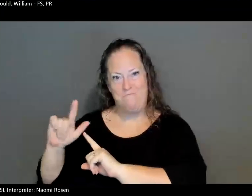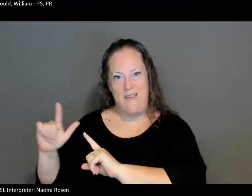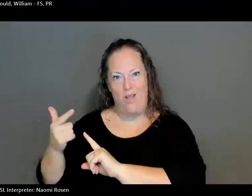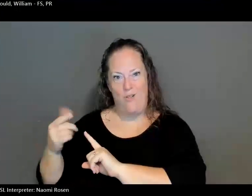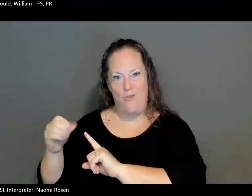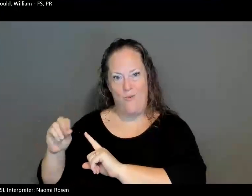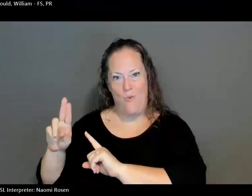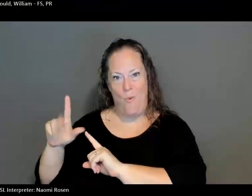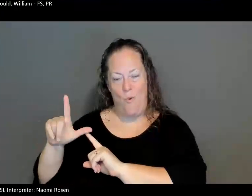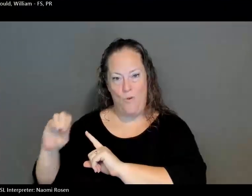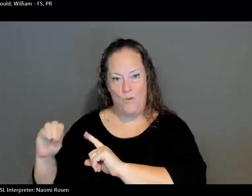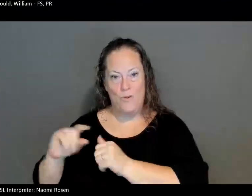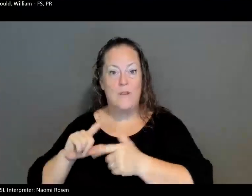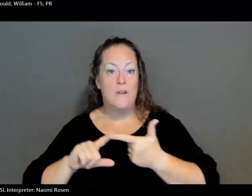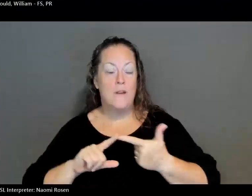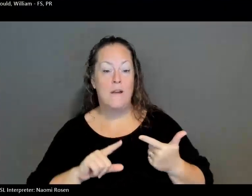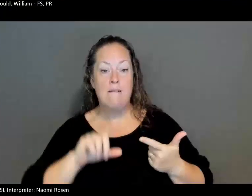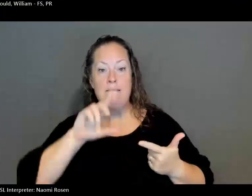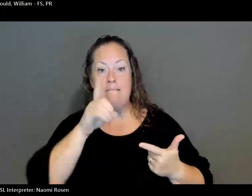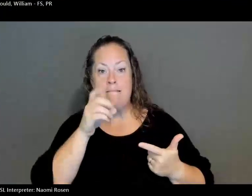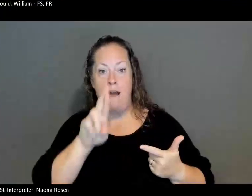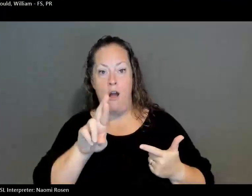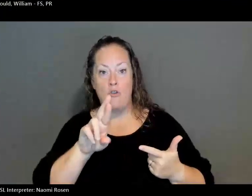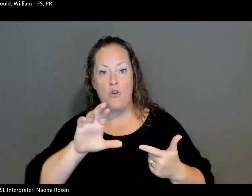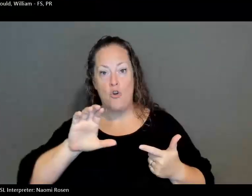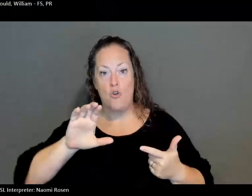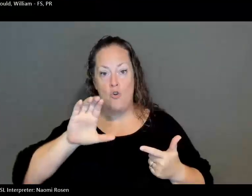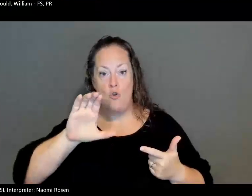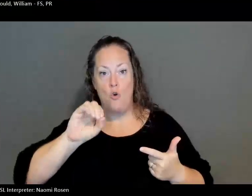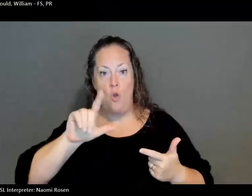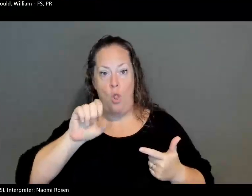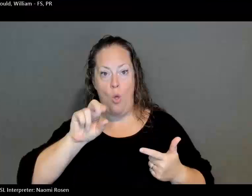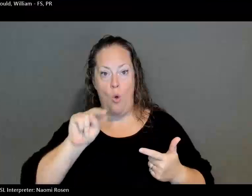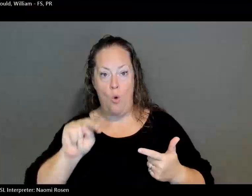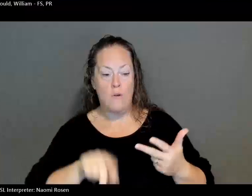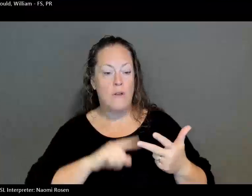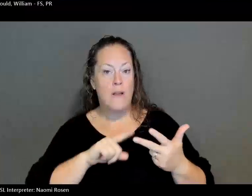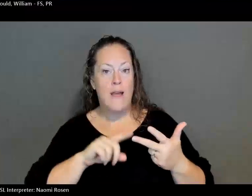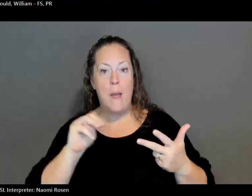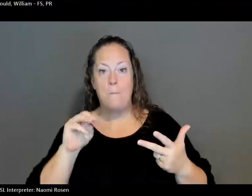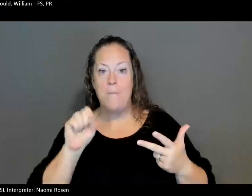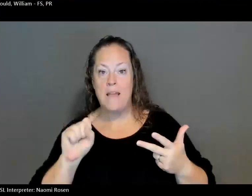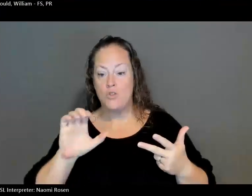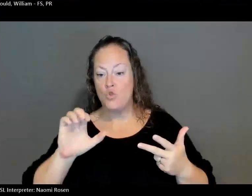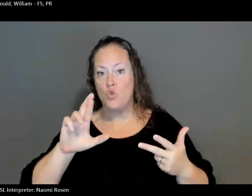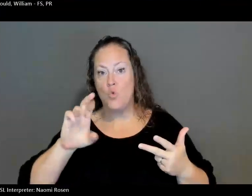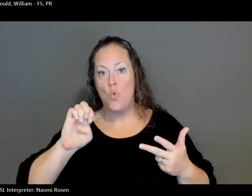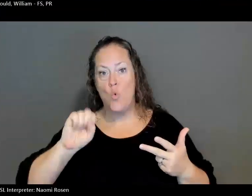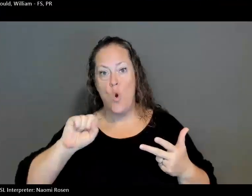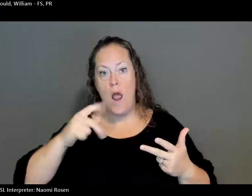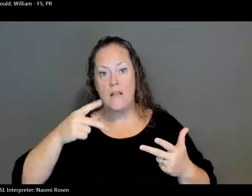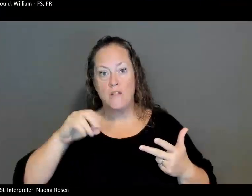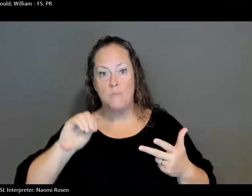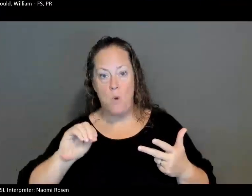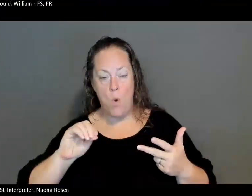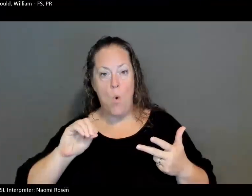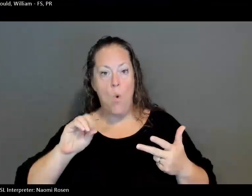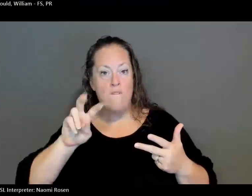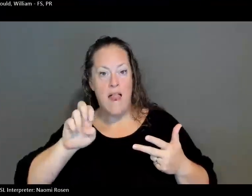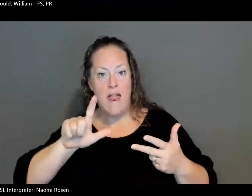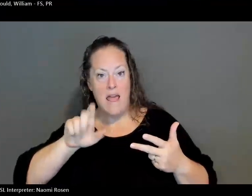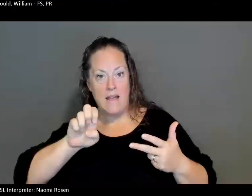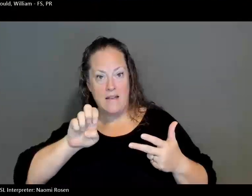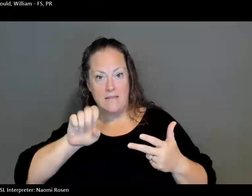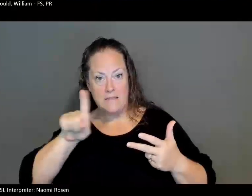Diana Guzman Colon, and agronomist Silmarie Crespo Velez. These will be our presenters for